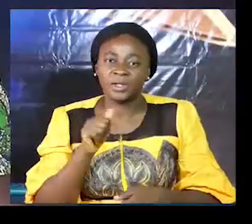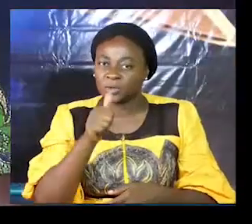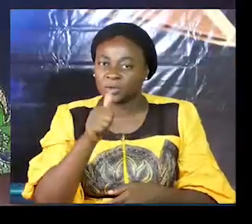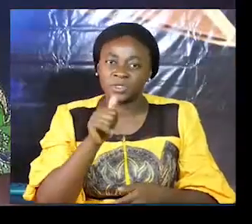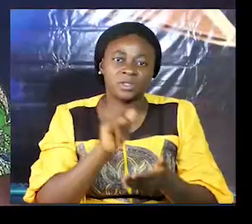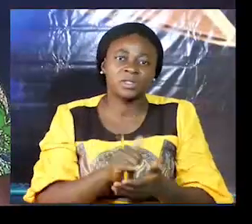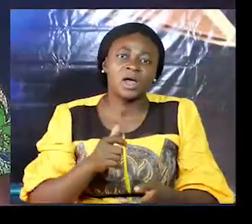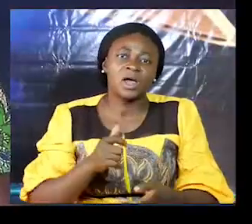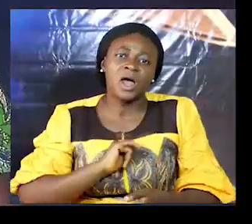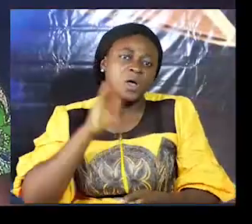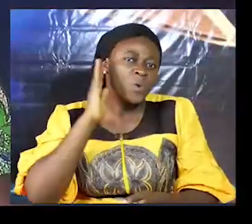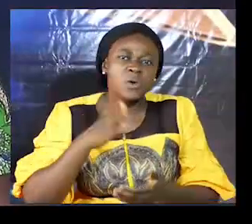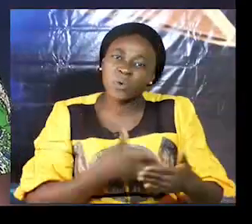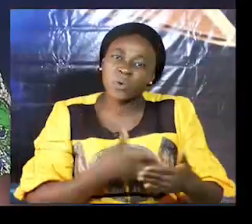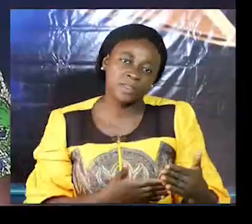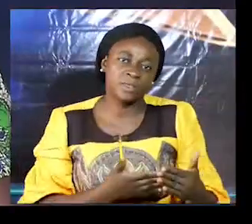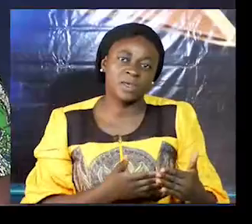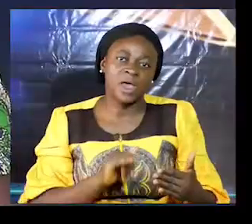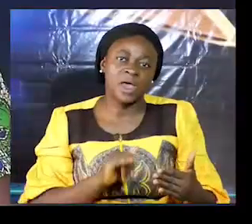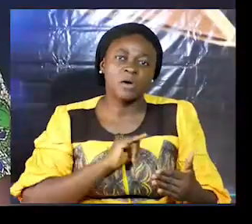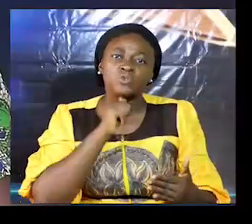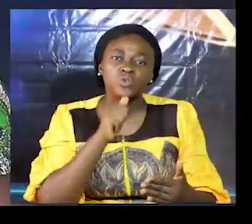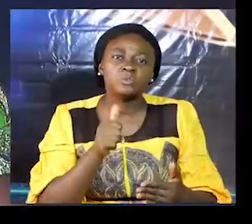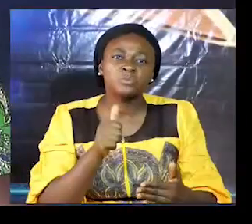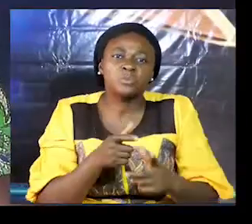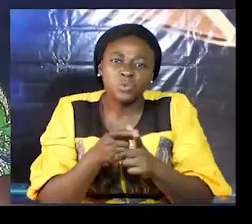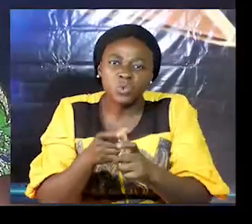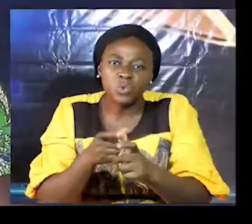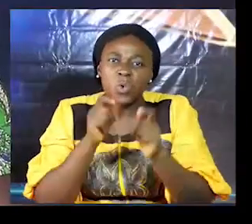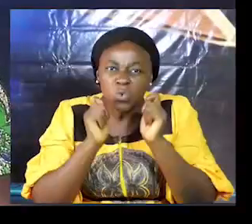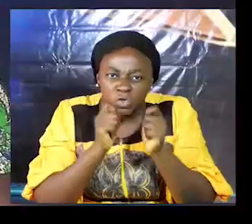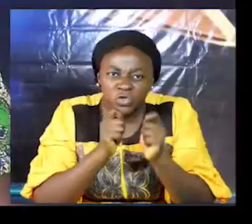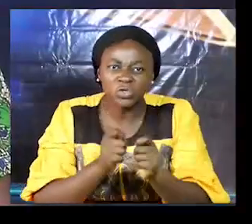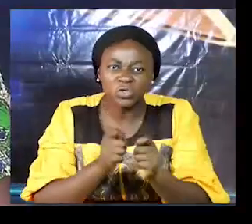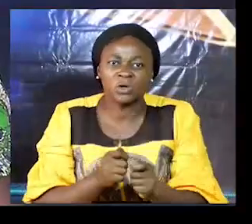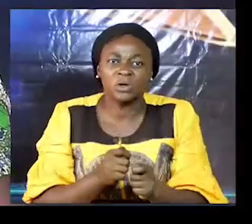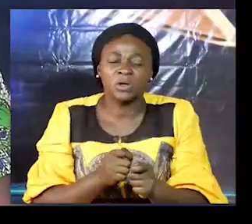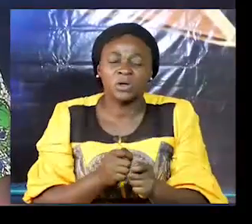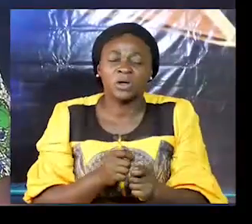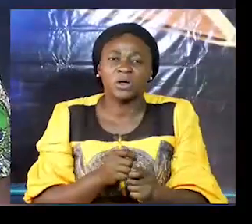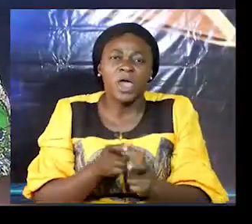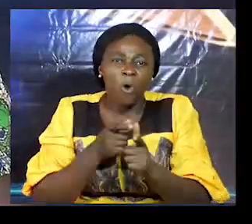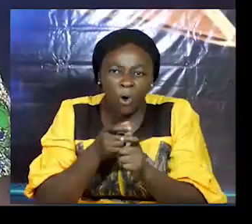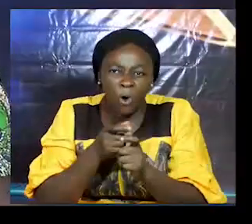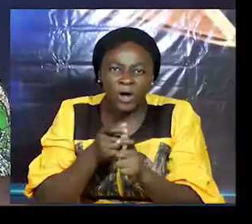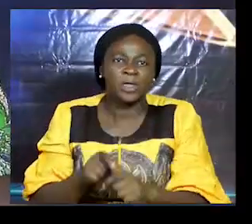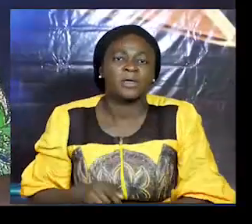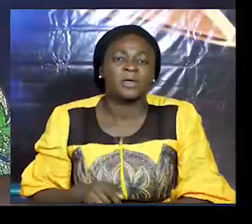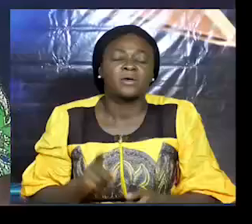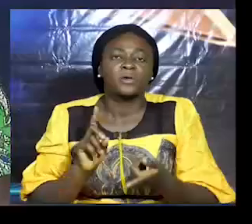wife from you, his wife from you. I will receive my wife from you. I will receive my husband from